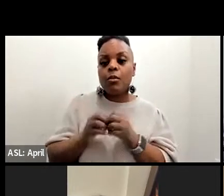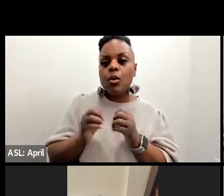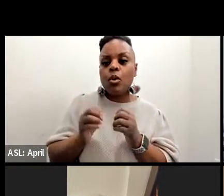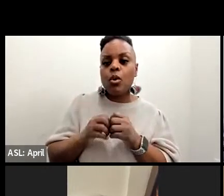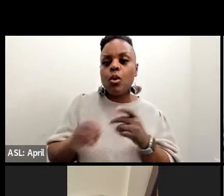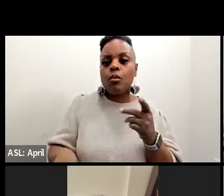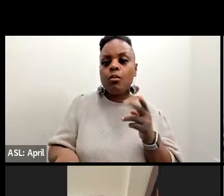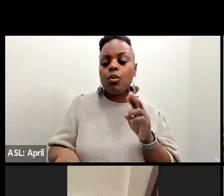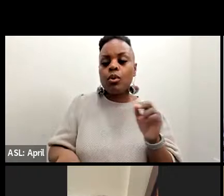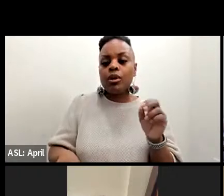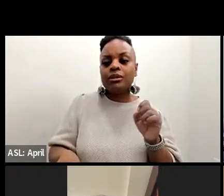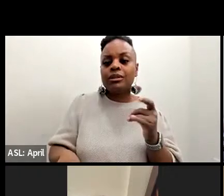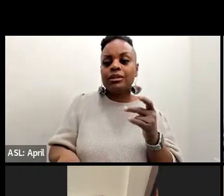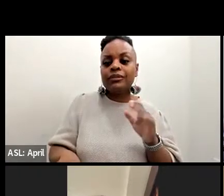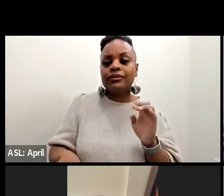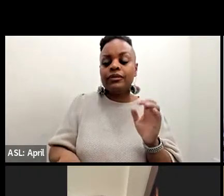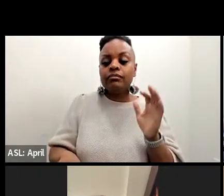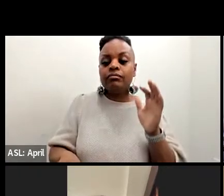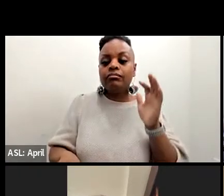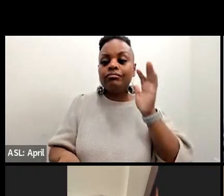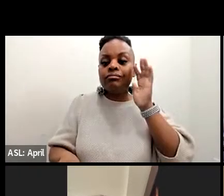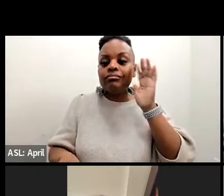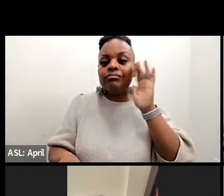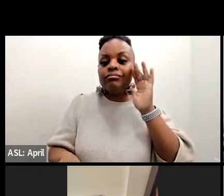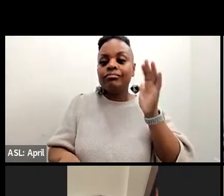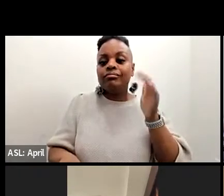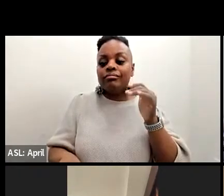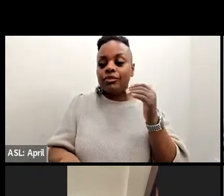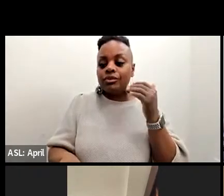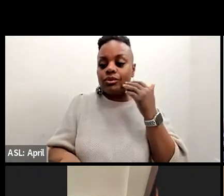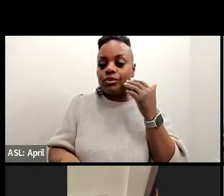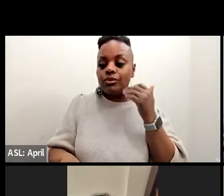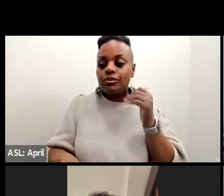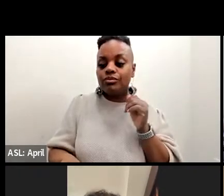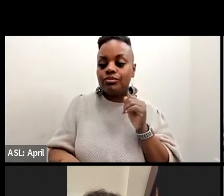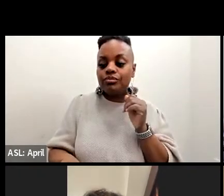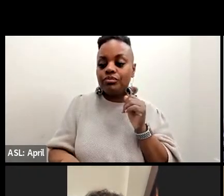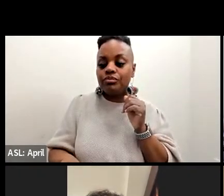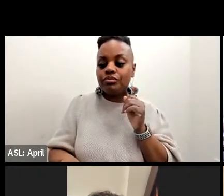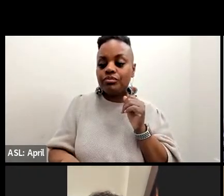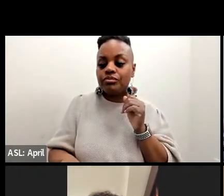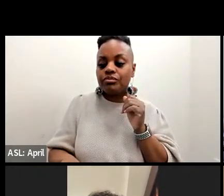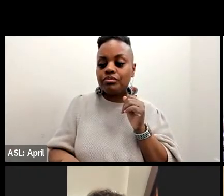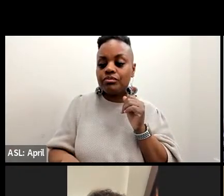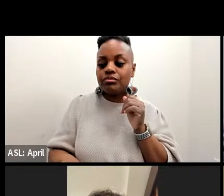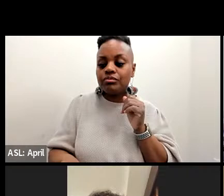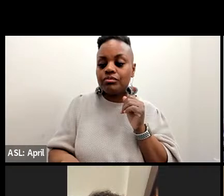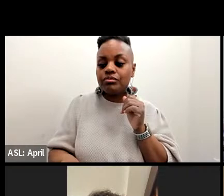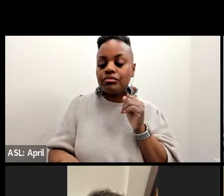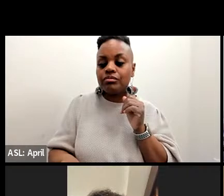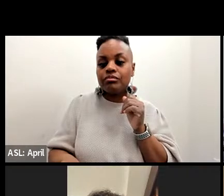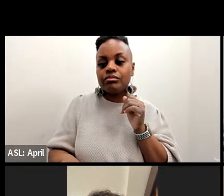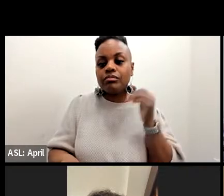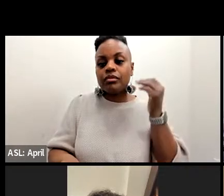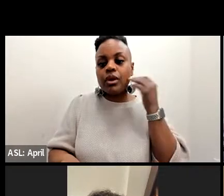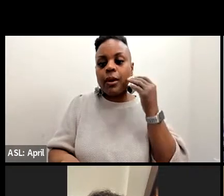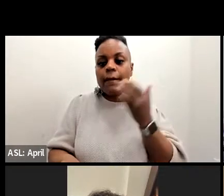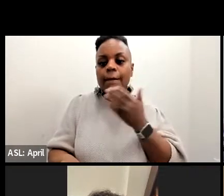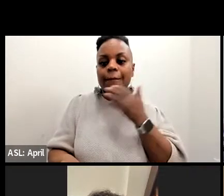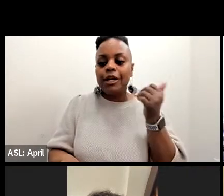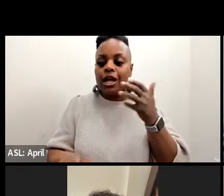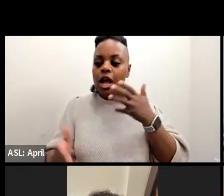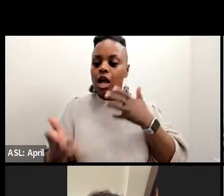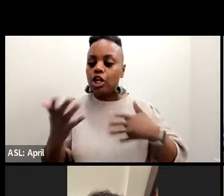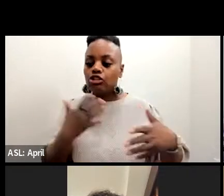are. They're just, you know, they're better socialized with other parts of the Egyptian political scene. They, you know,